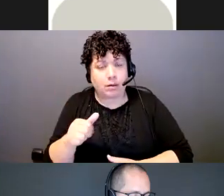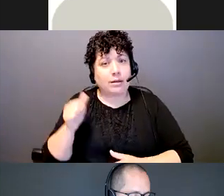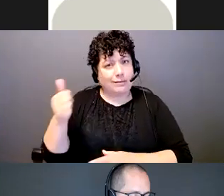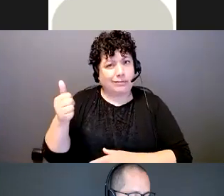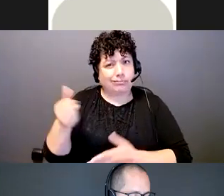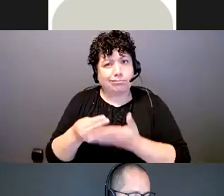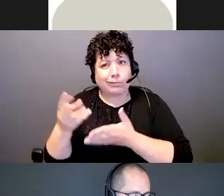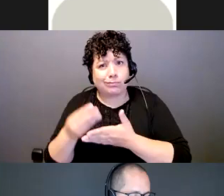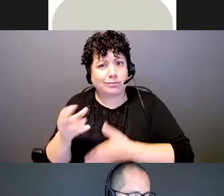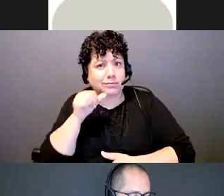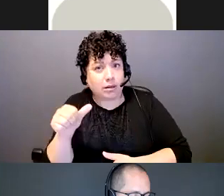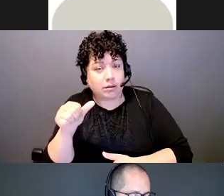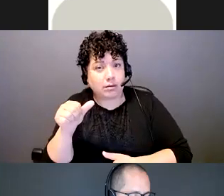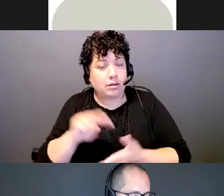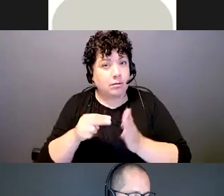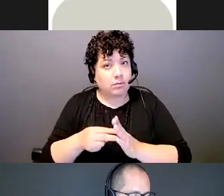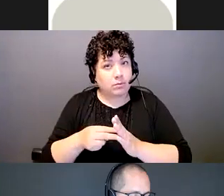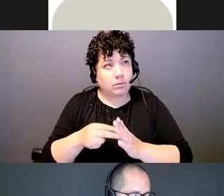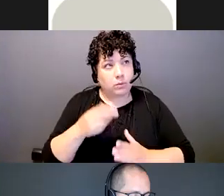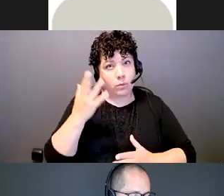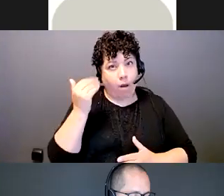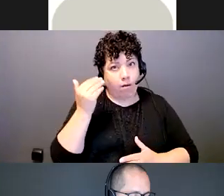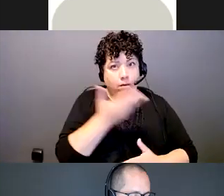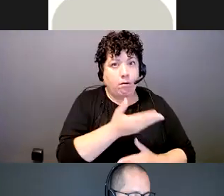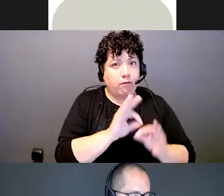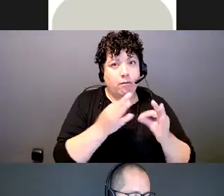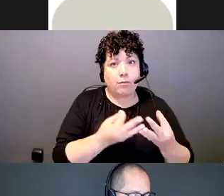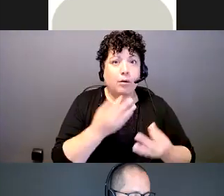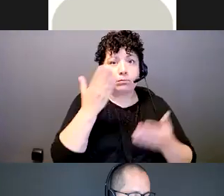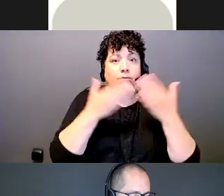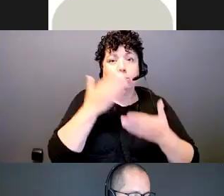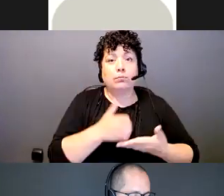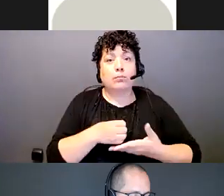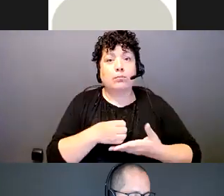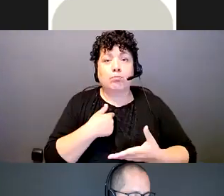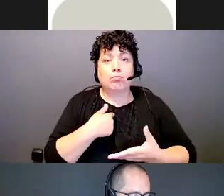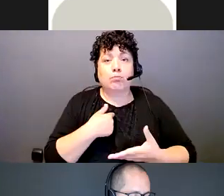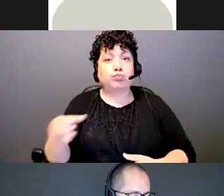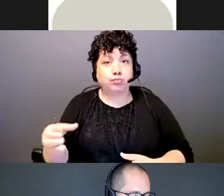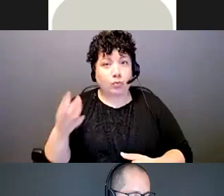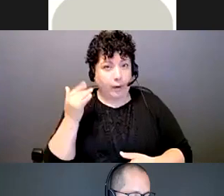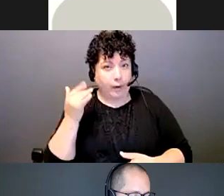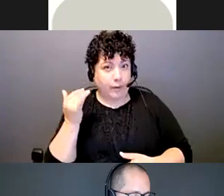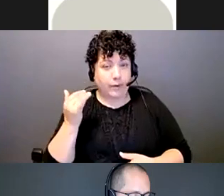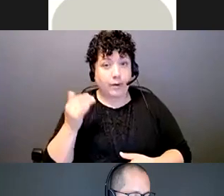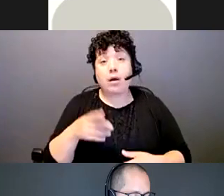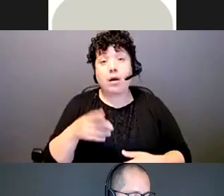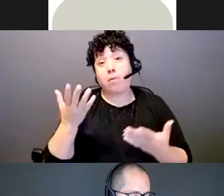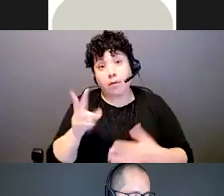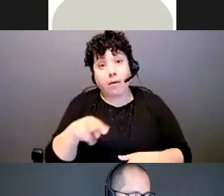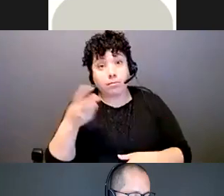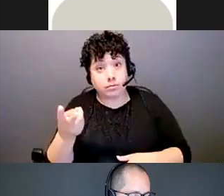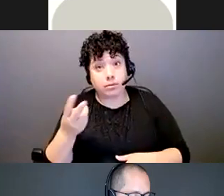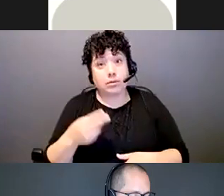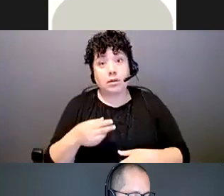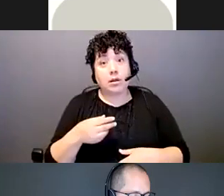why would you bring it in? So and the other thing is, the other side of the coin is, do you go out and you